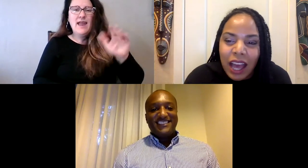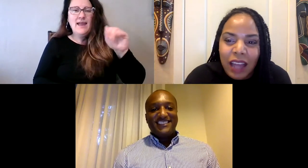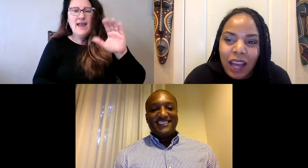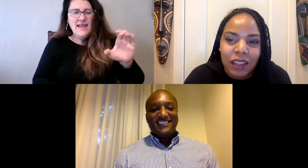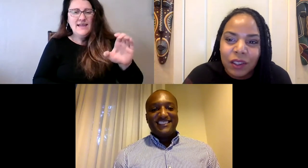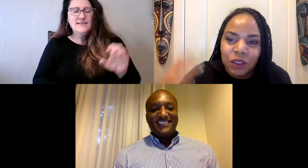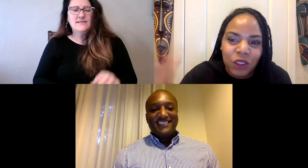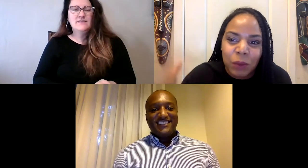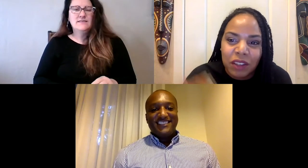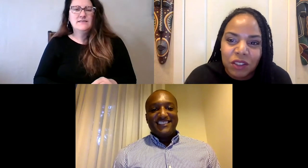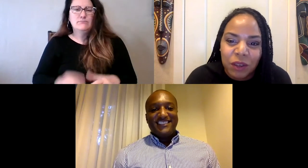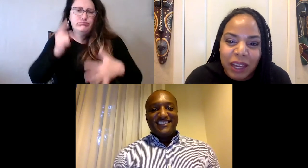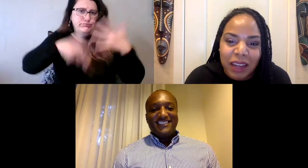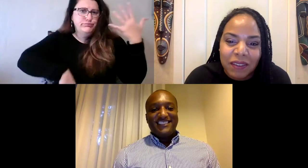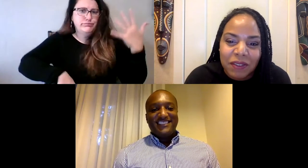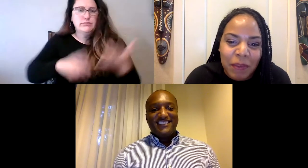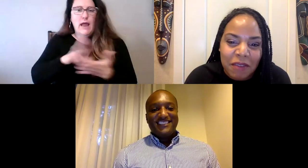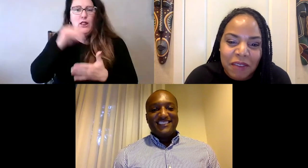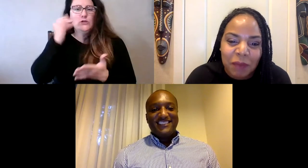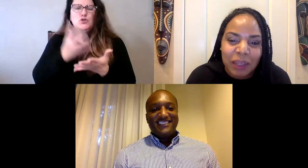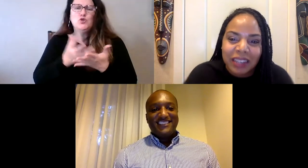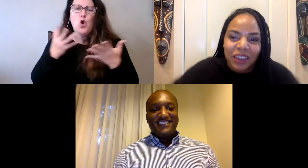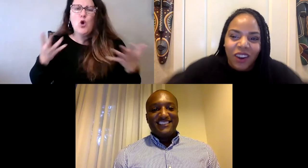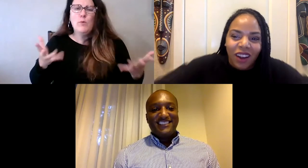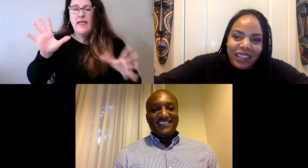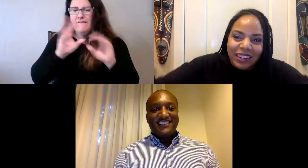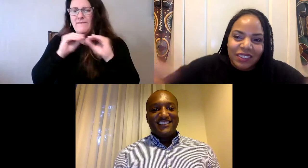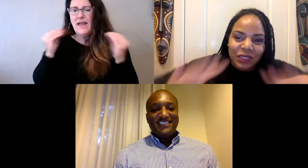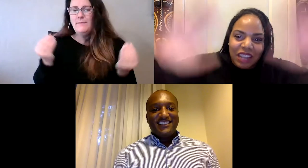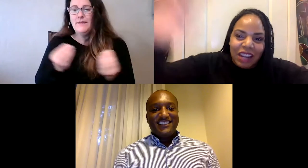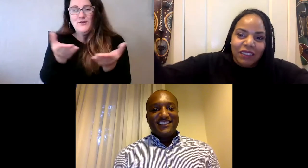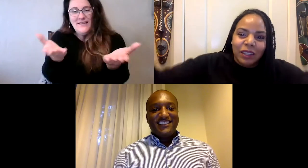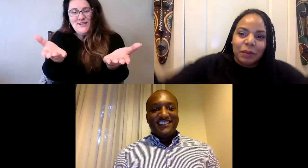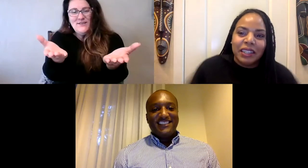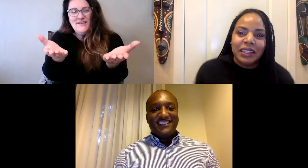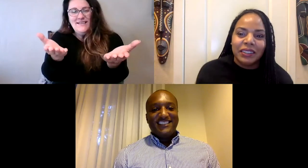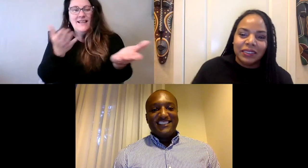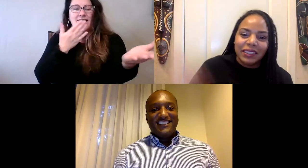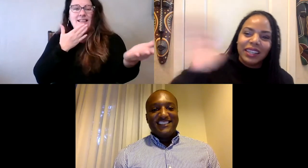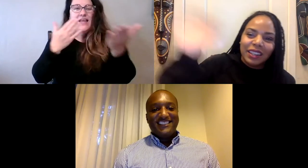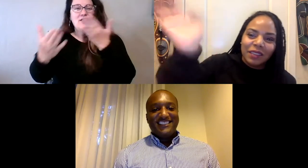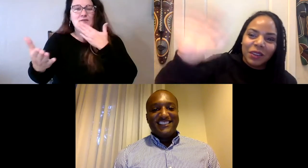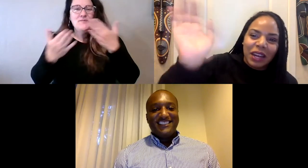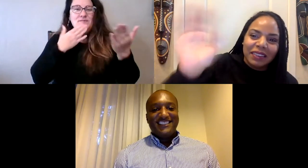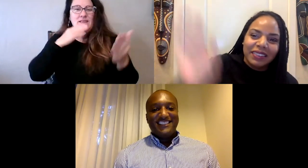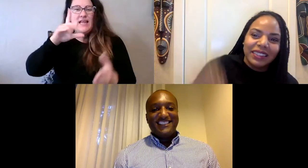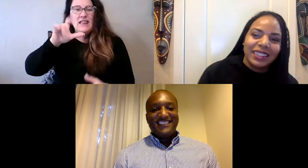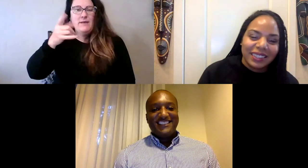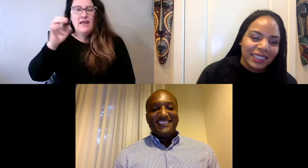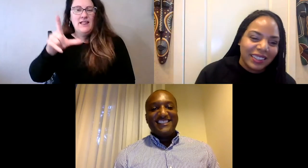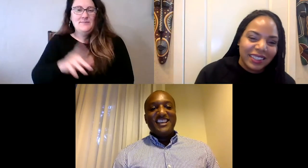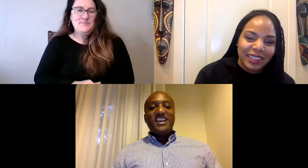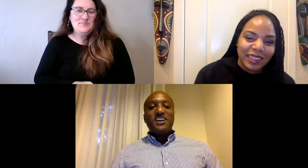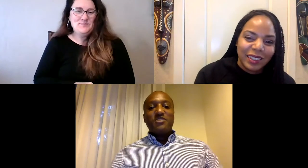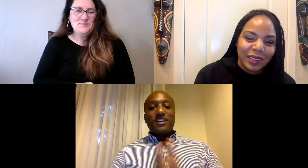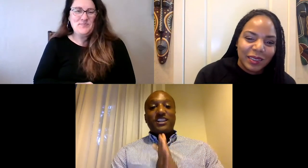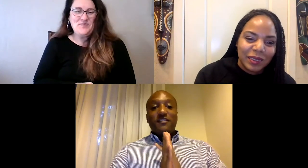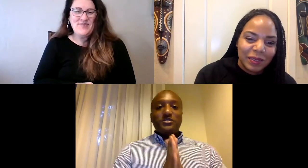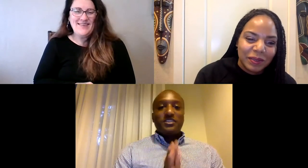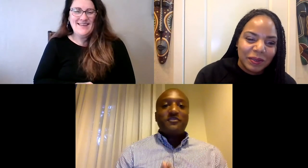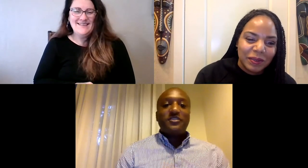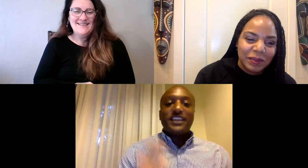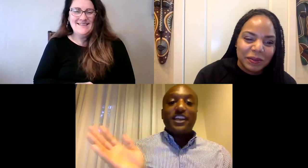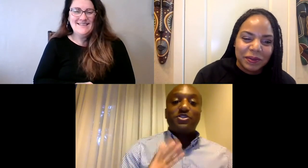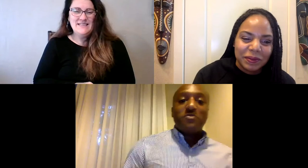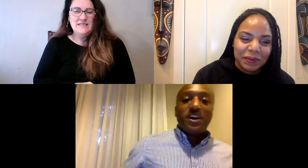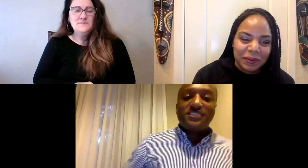of the, I learned so much from that family, and you're all here. So shout out to Liberty Hill and love you guys. All right, love you